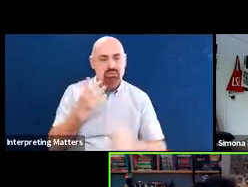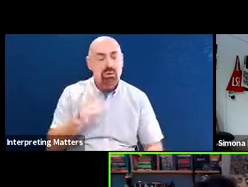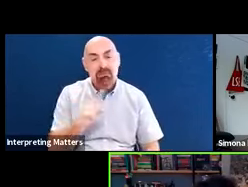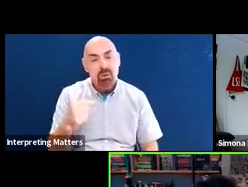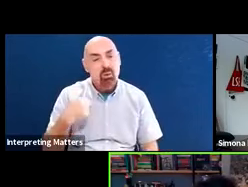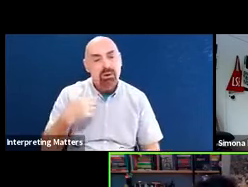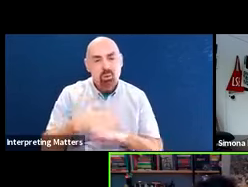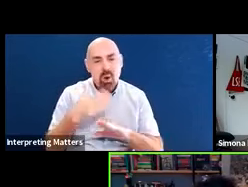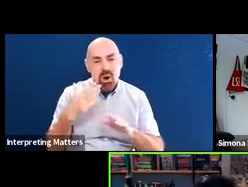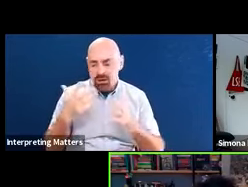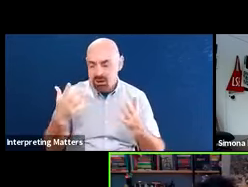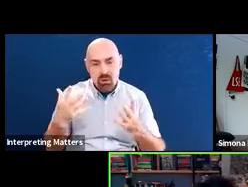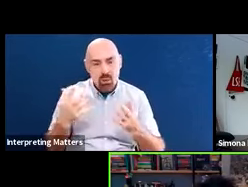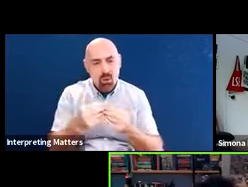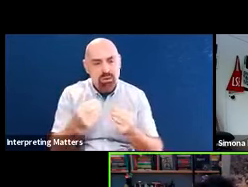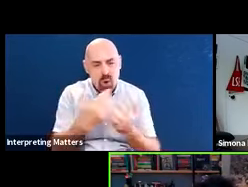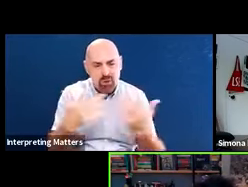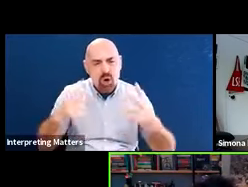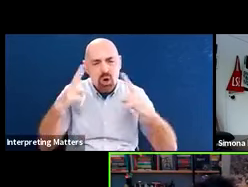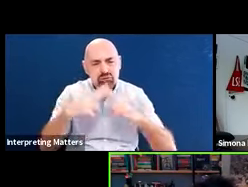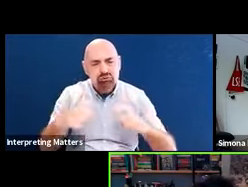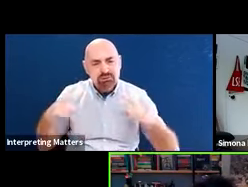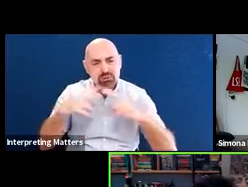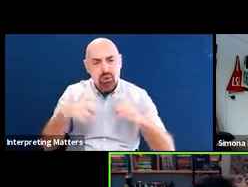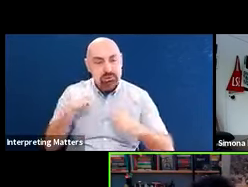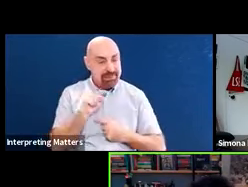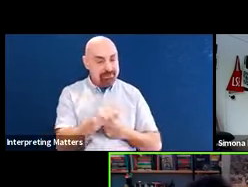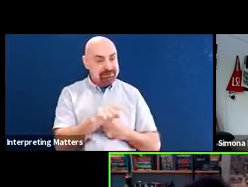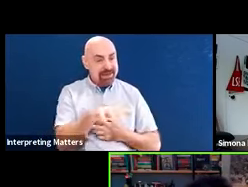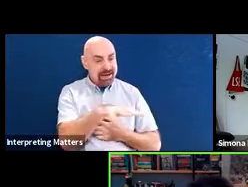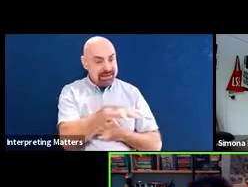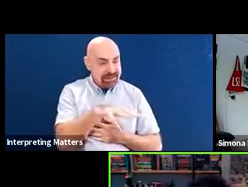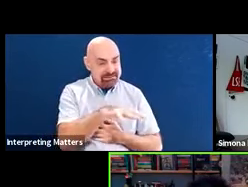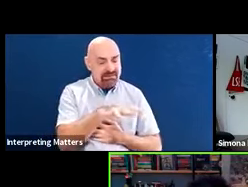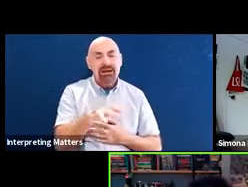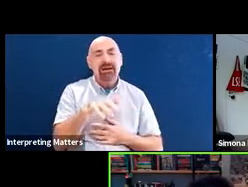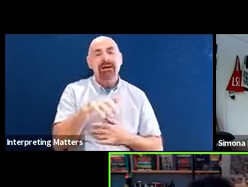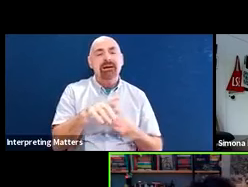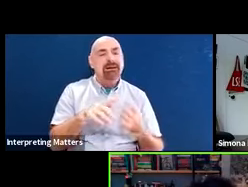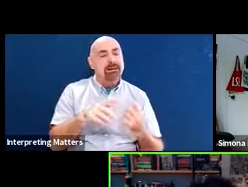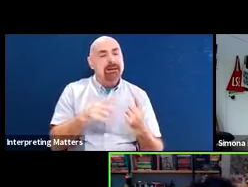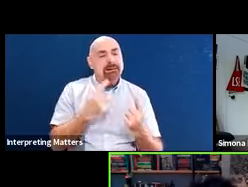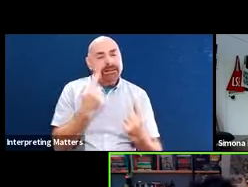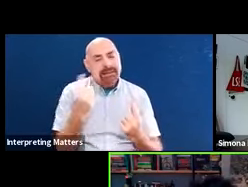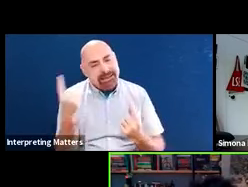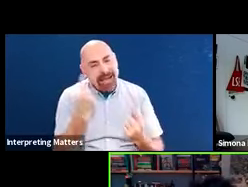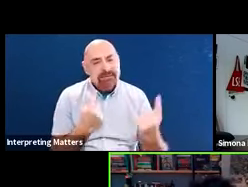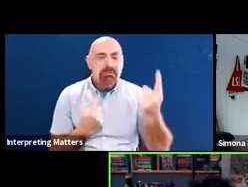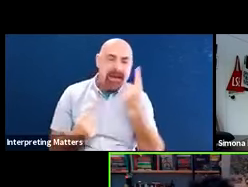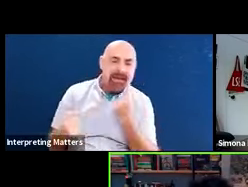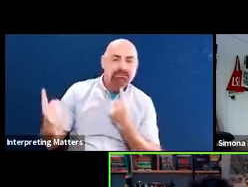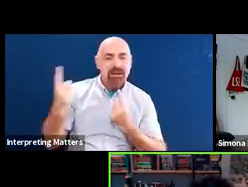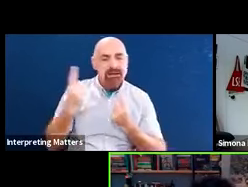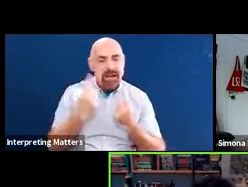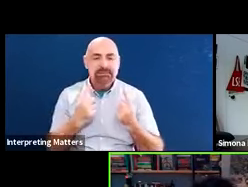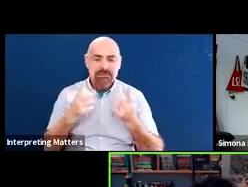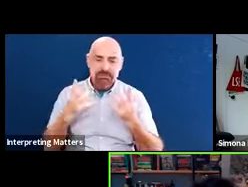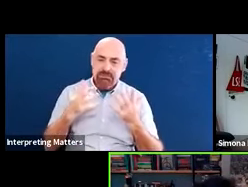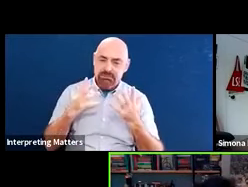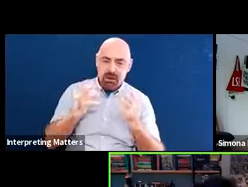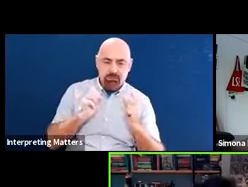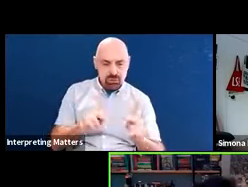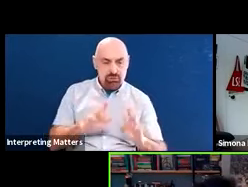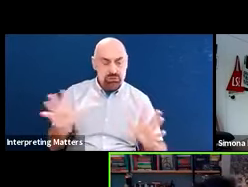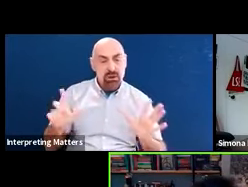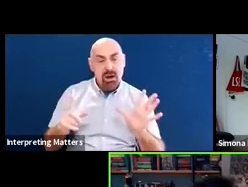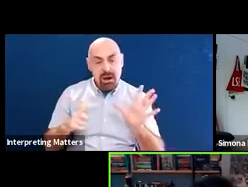lot of researchers and we take on these cases. We have a case-by-case approach to specific data sets. Adam,